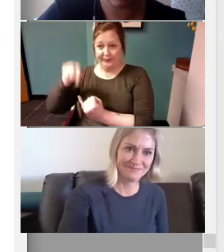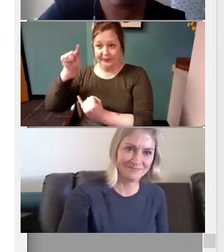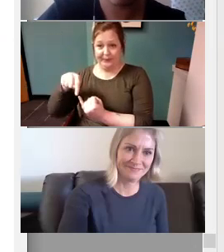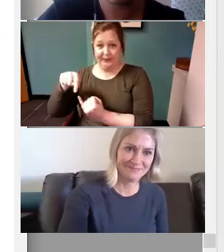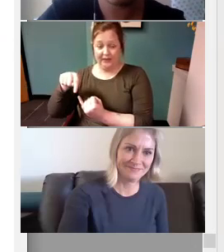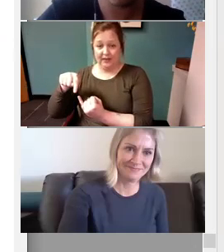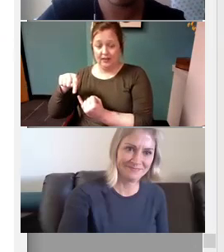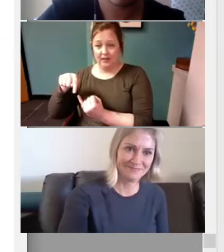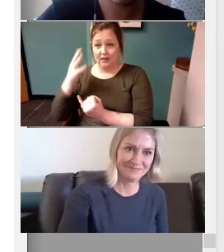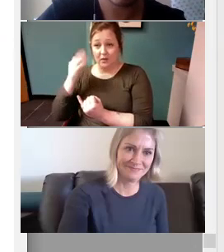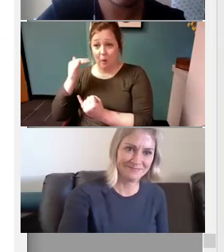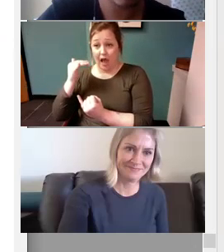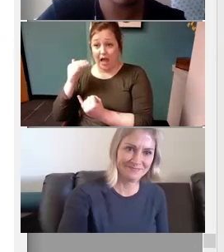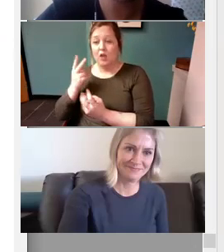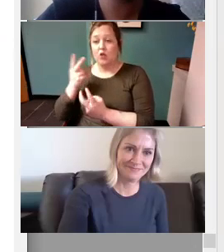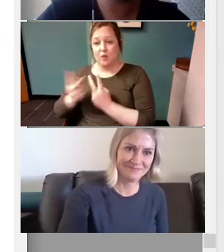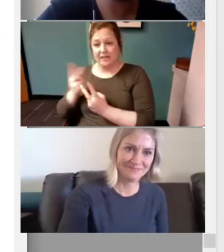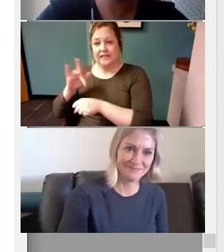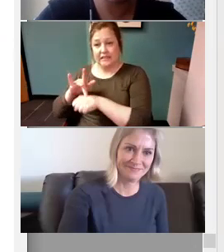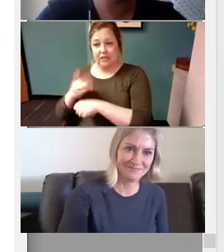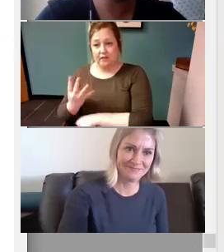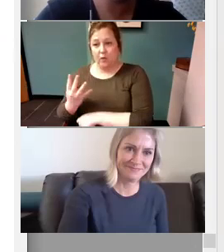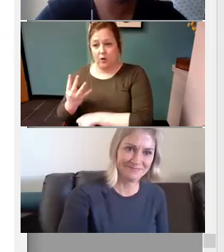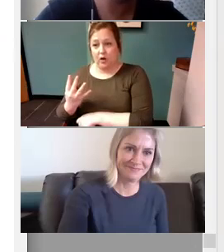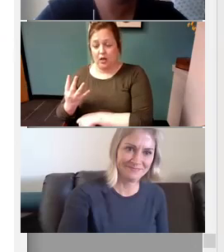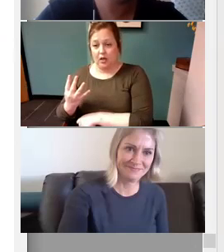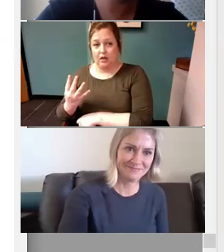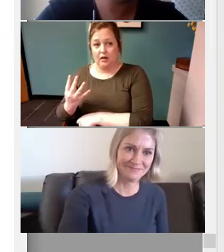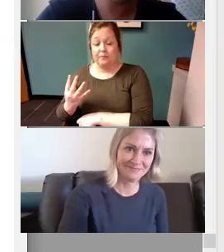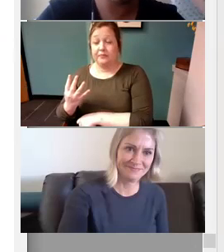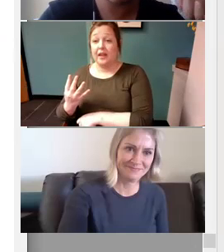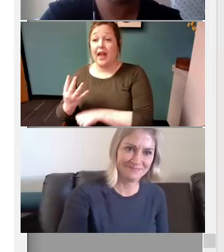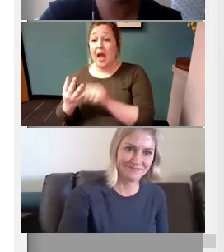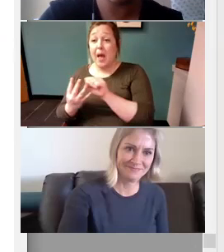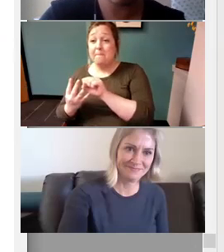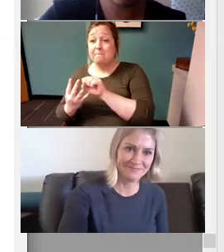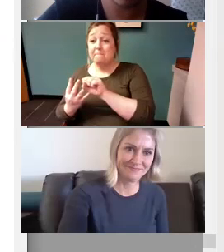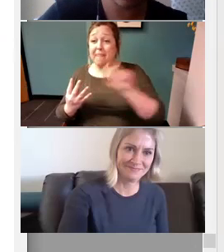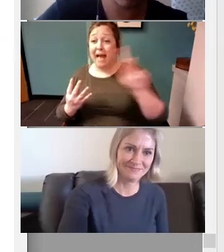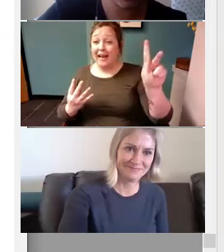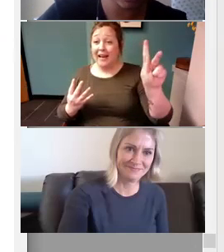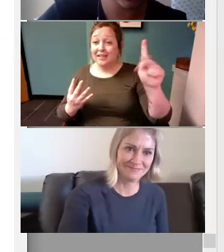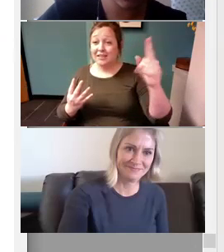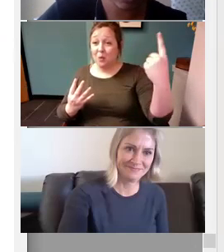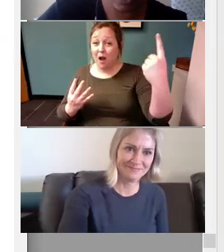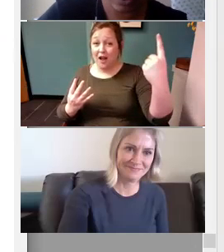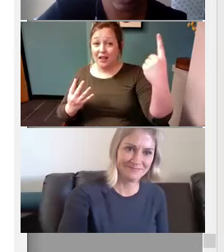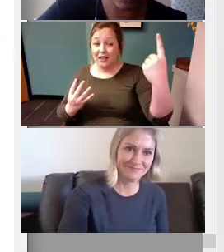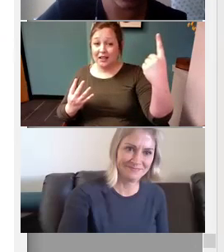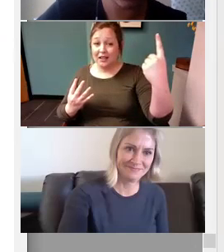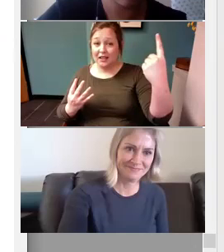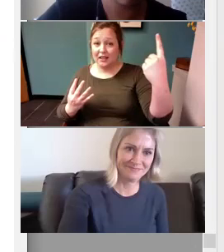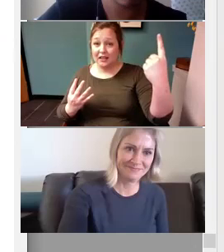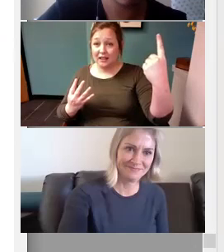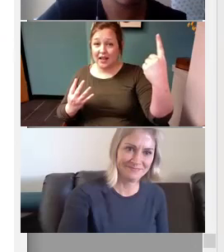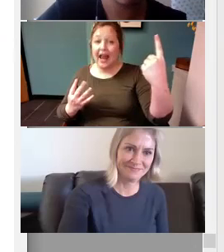to visit node 4. And then we come back to 1, and then essentially we go to node number 3 using